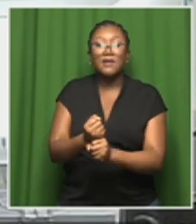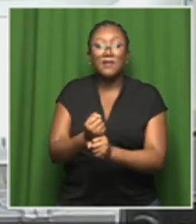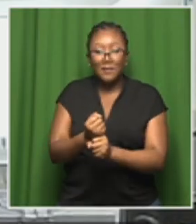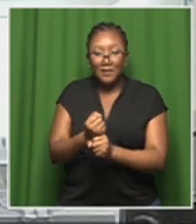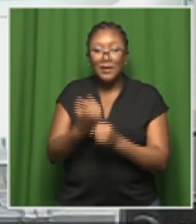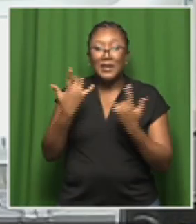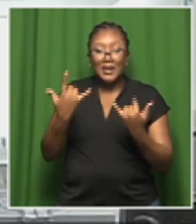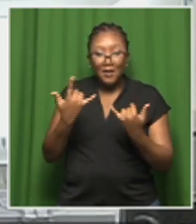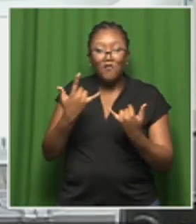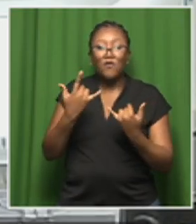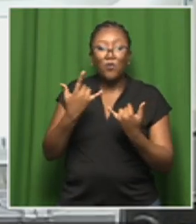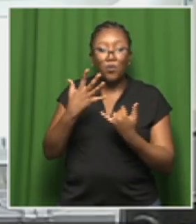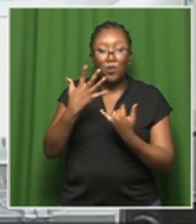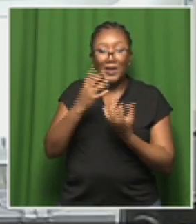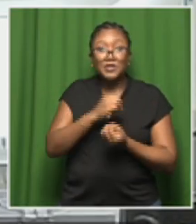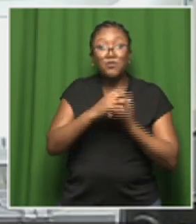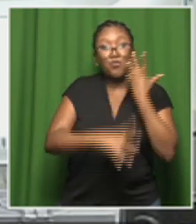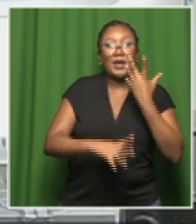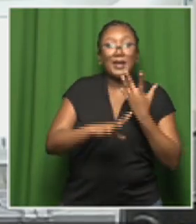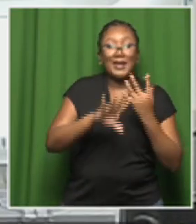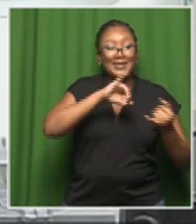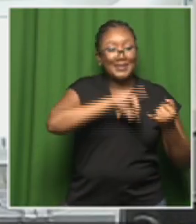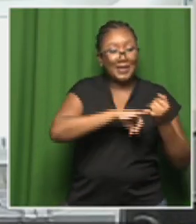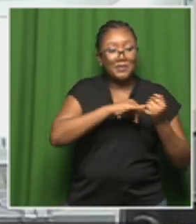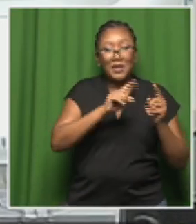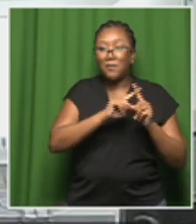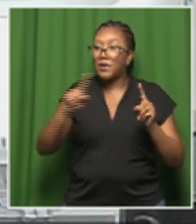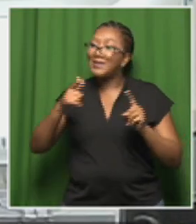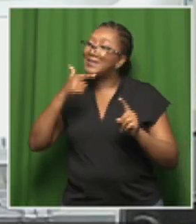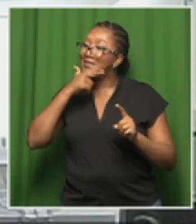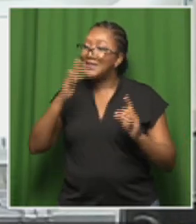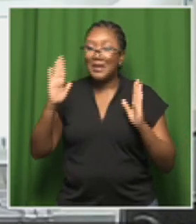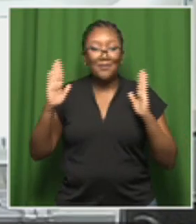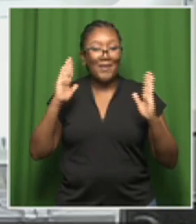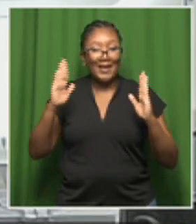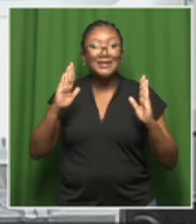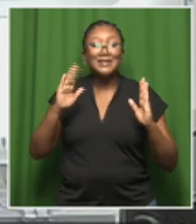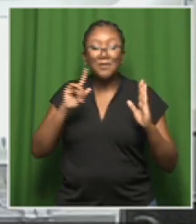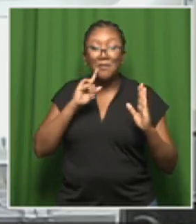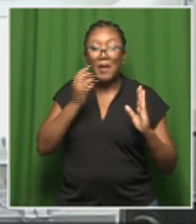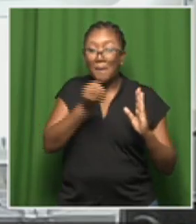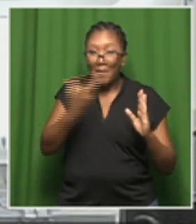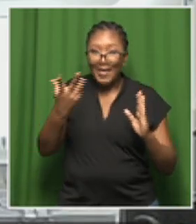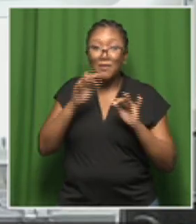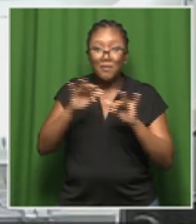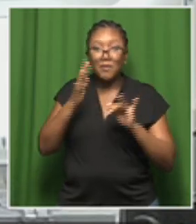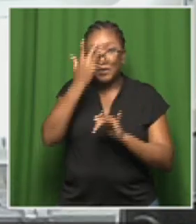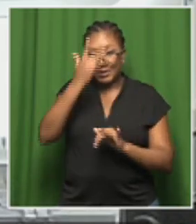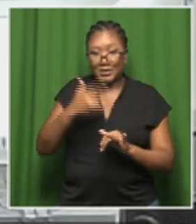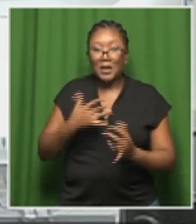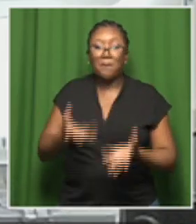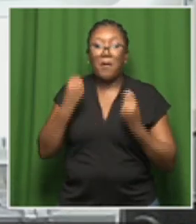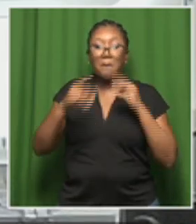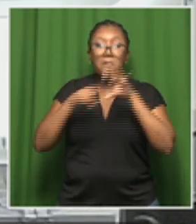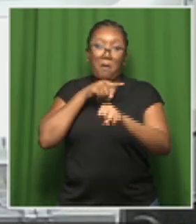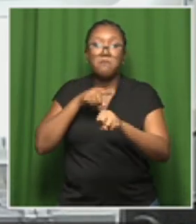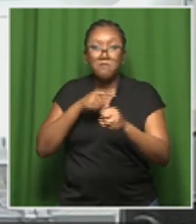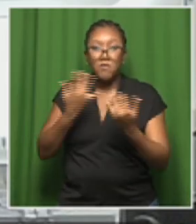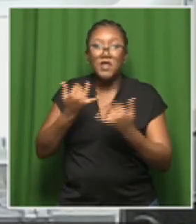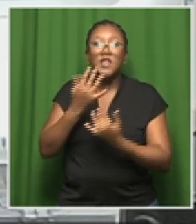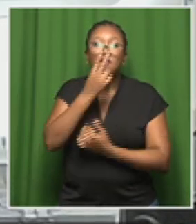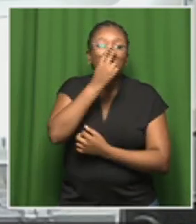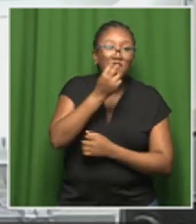in springtime, we see a mild increase in the number of rubella cases that we pick up through our fever